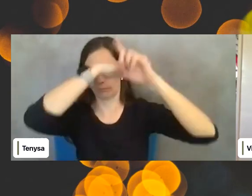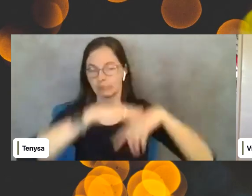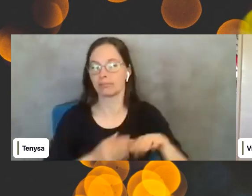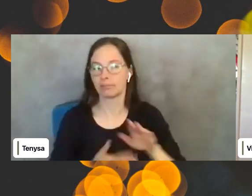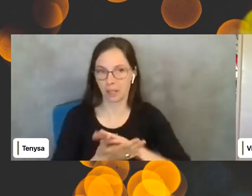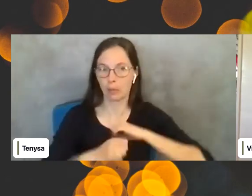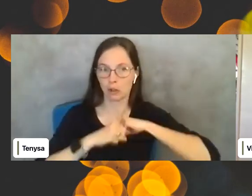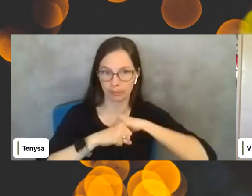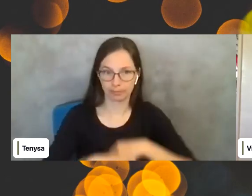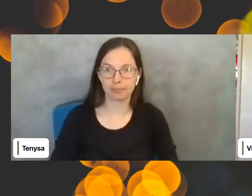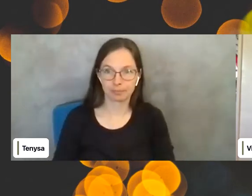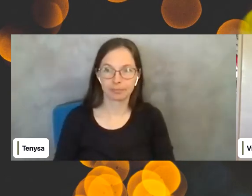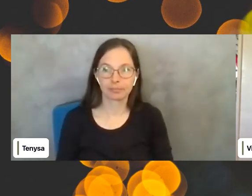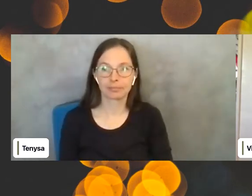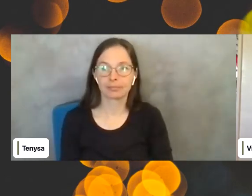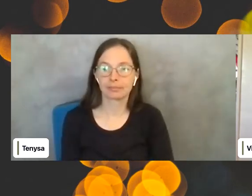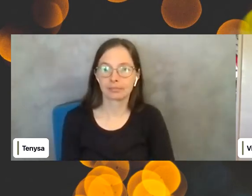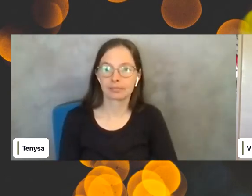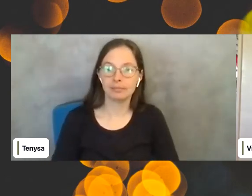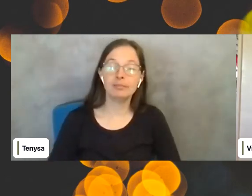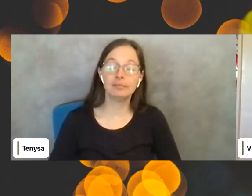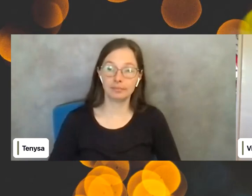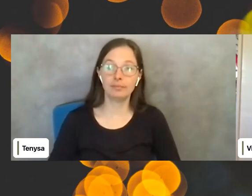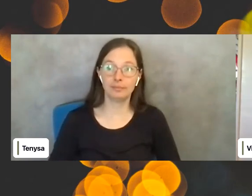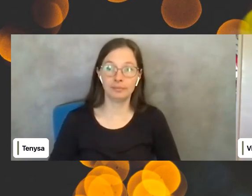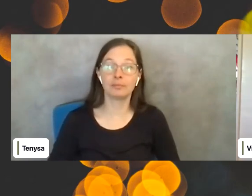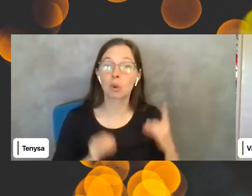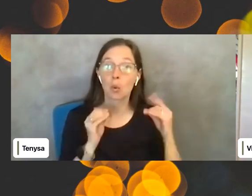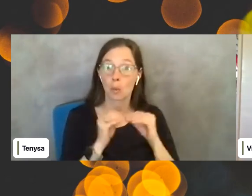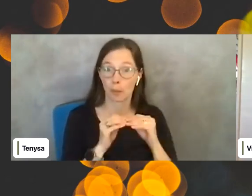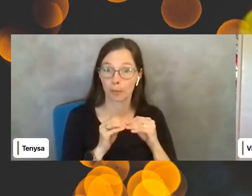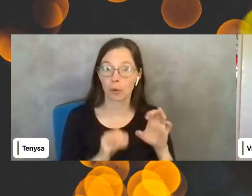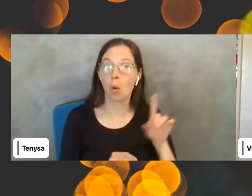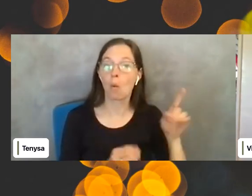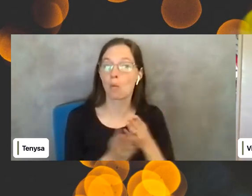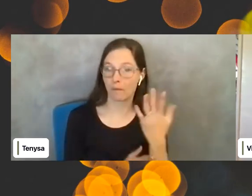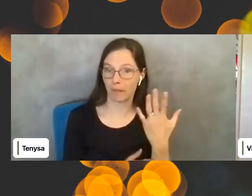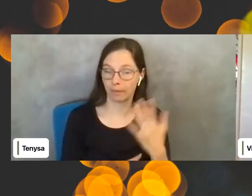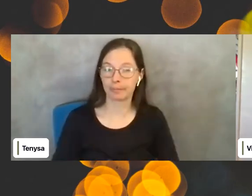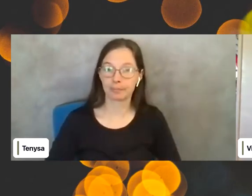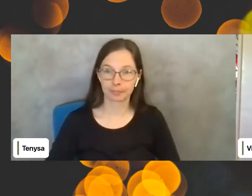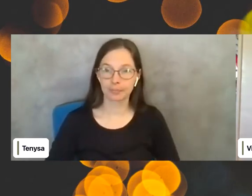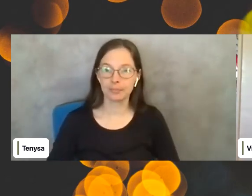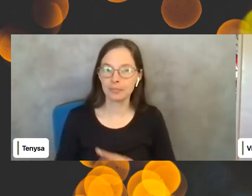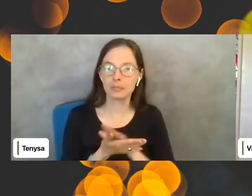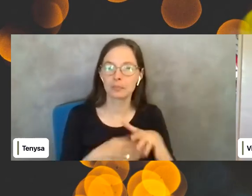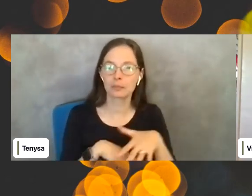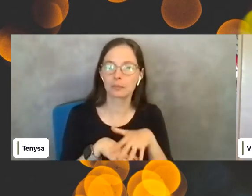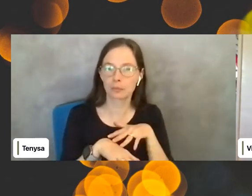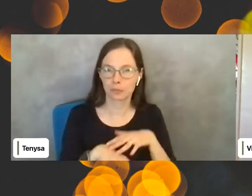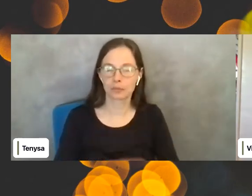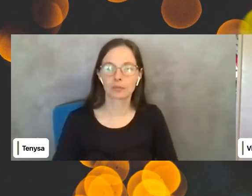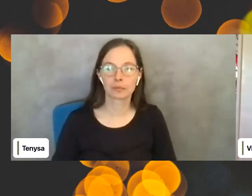protected. So one more time, we're gonna do 1 through 5, nice and slow. On guard.